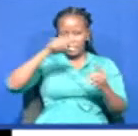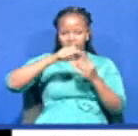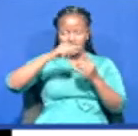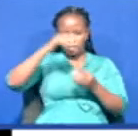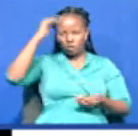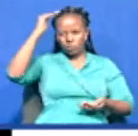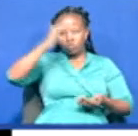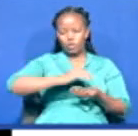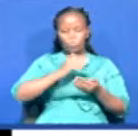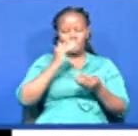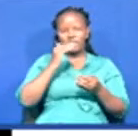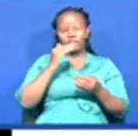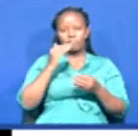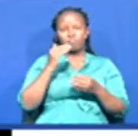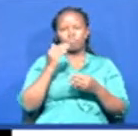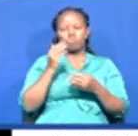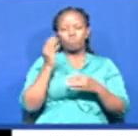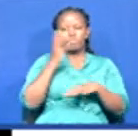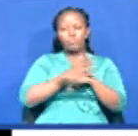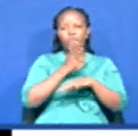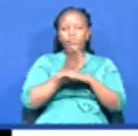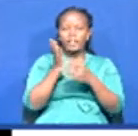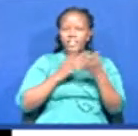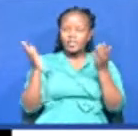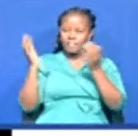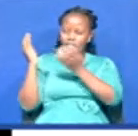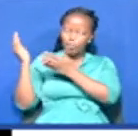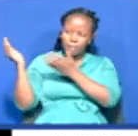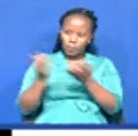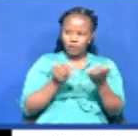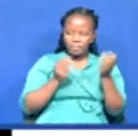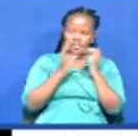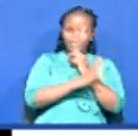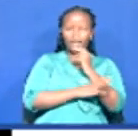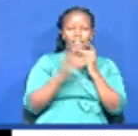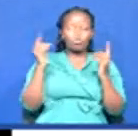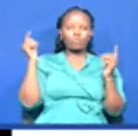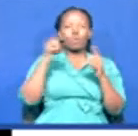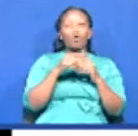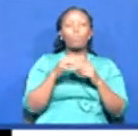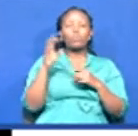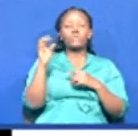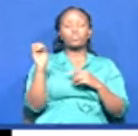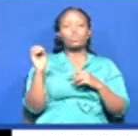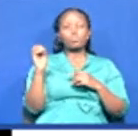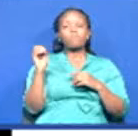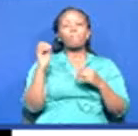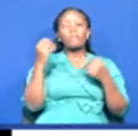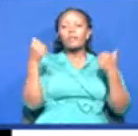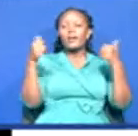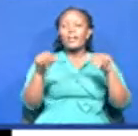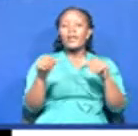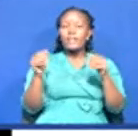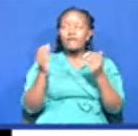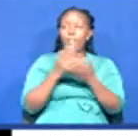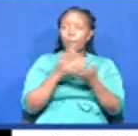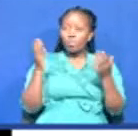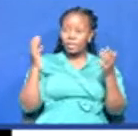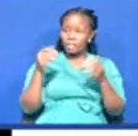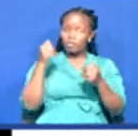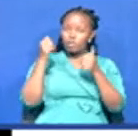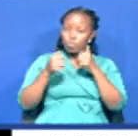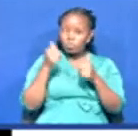counterfeit goods coming into the country substantially, almost to zero. And that means that any product that will be found in the